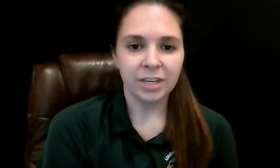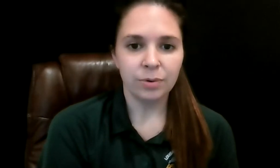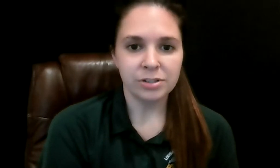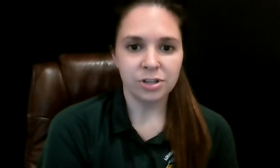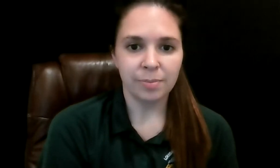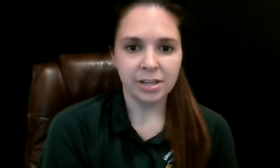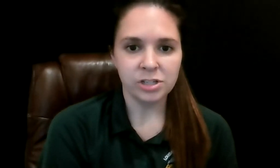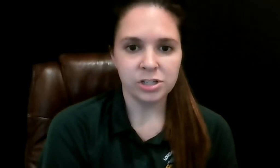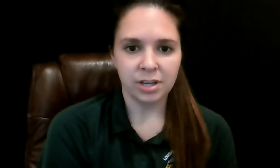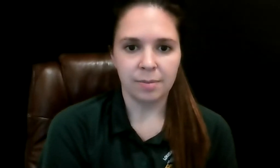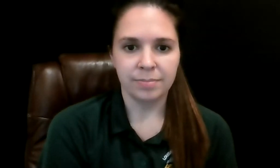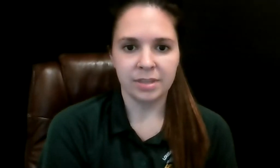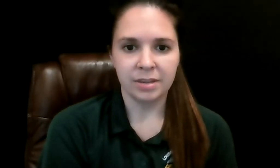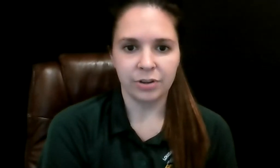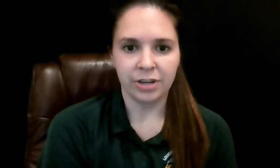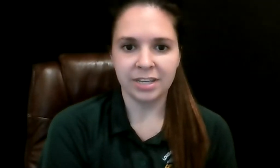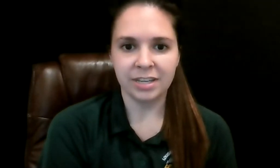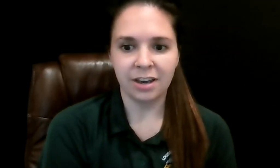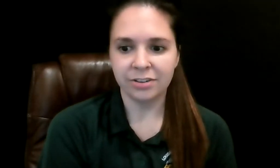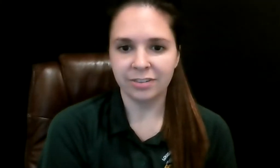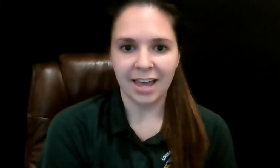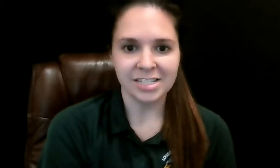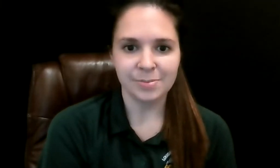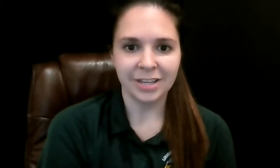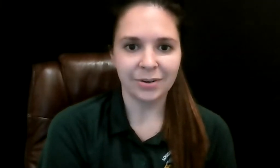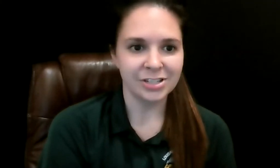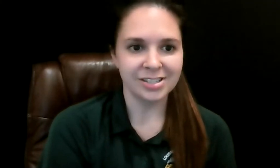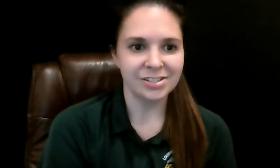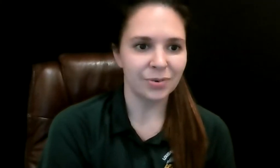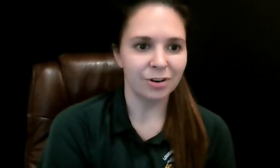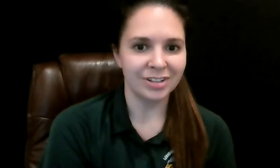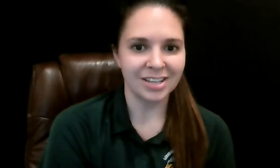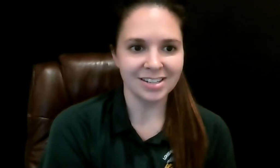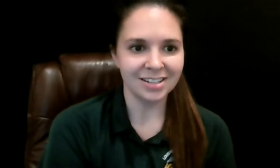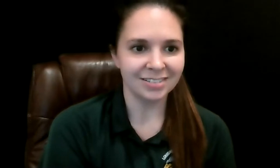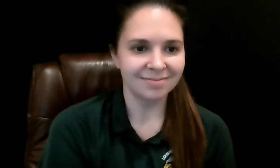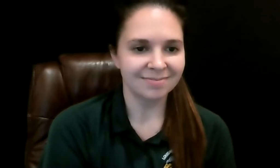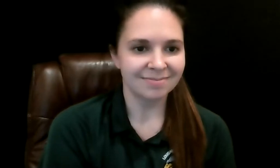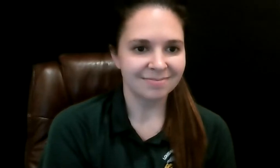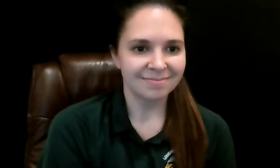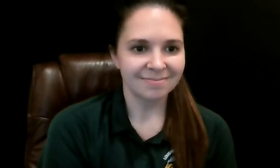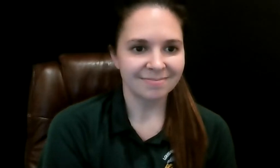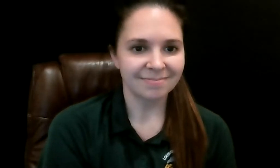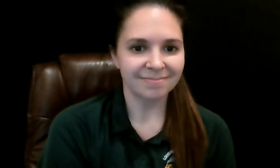Well, thank you all so much. If there are any other last minute questions for Vanessa?